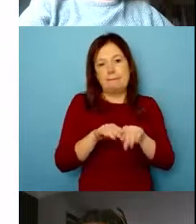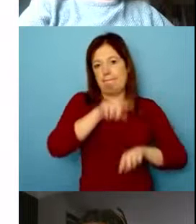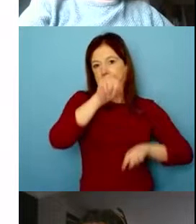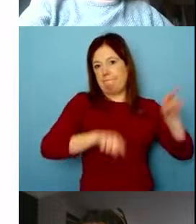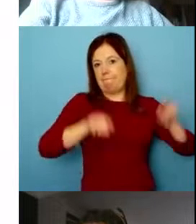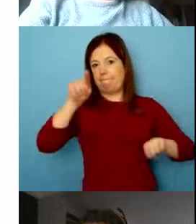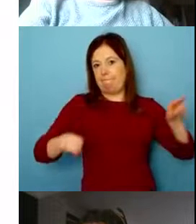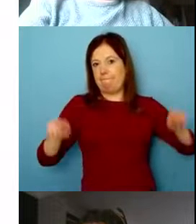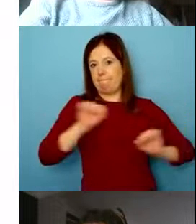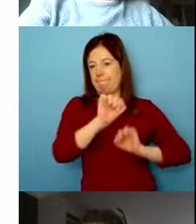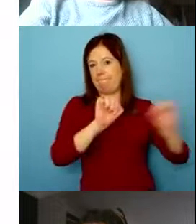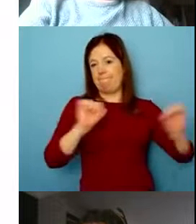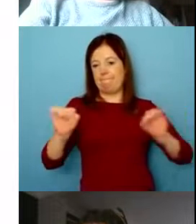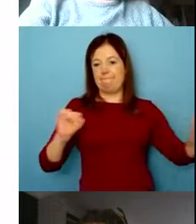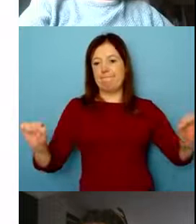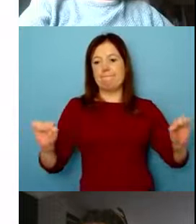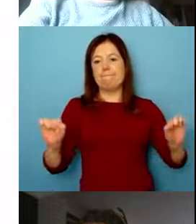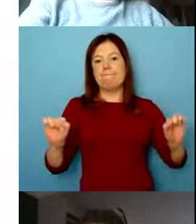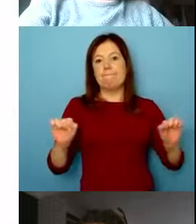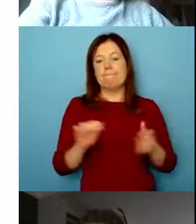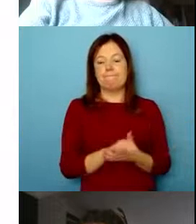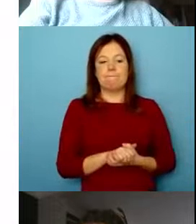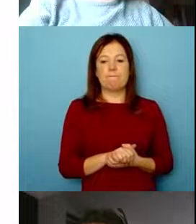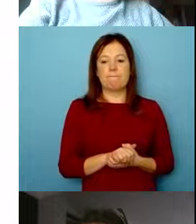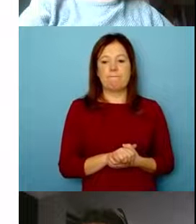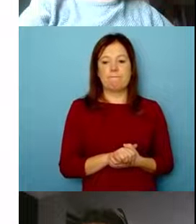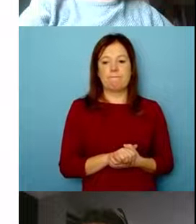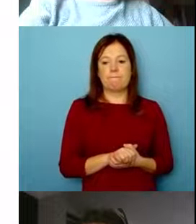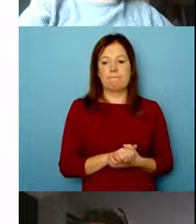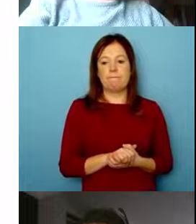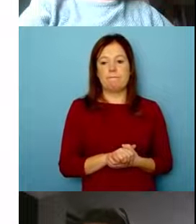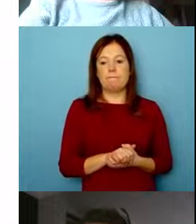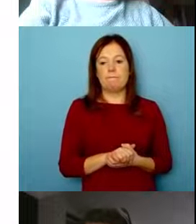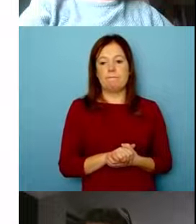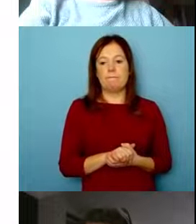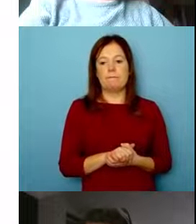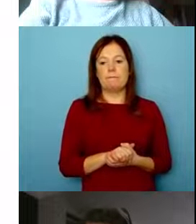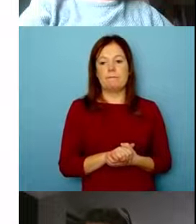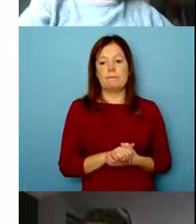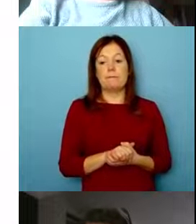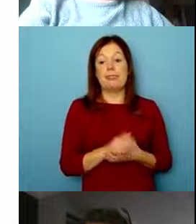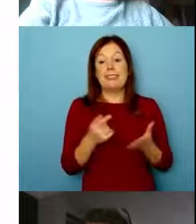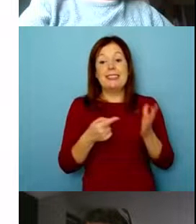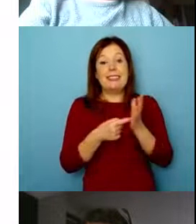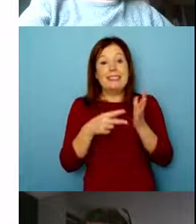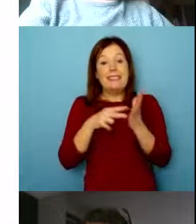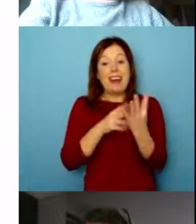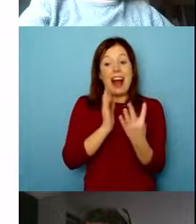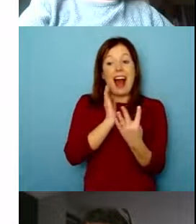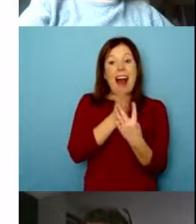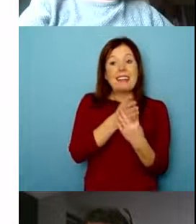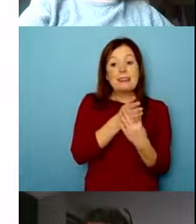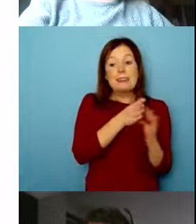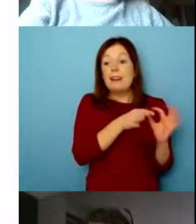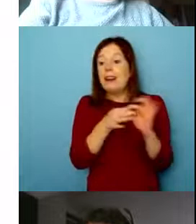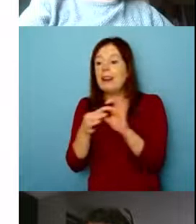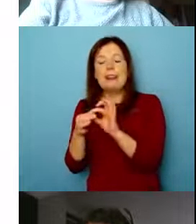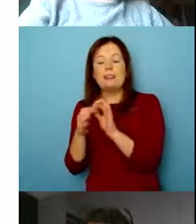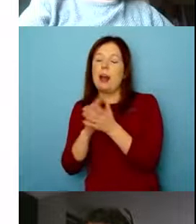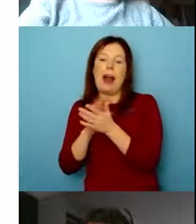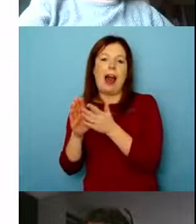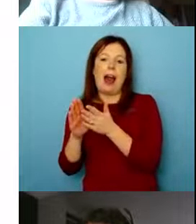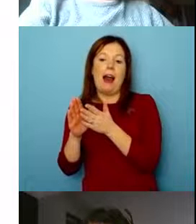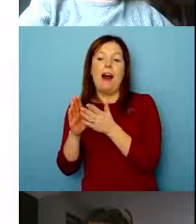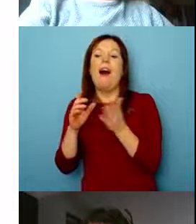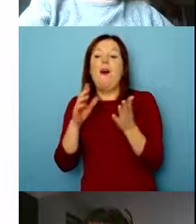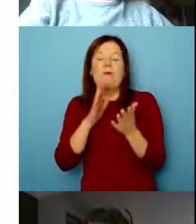provide different sets of features. And there are some TV accessibility features that don't affect the HBB TV, that do